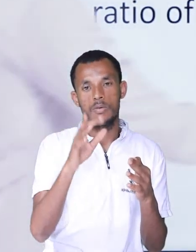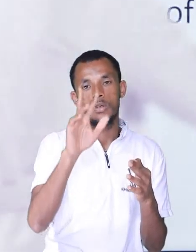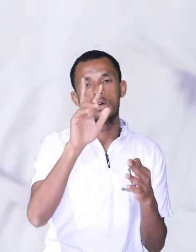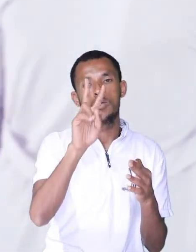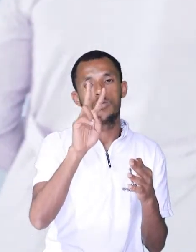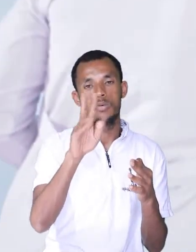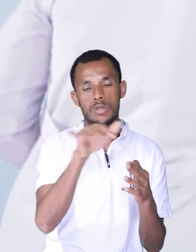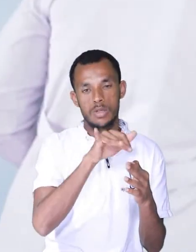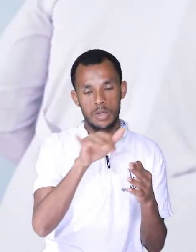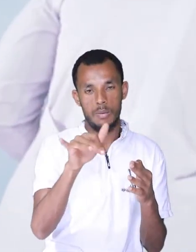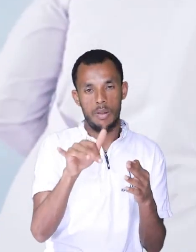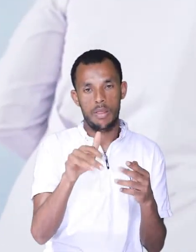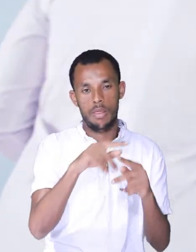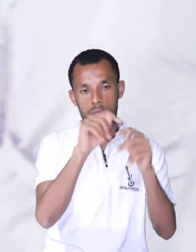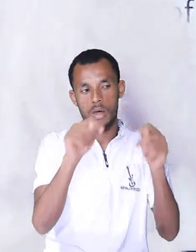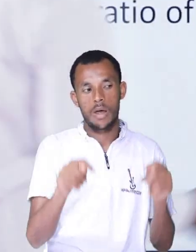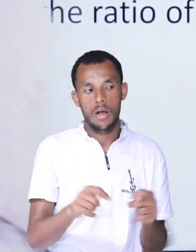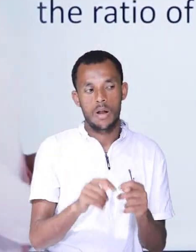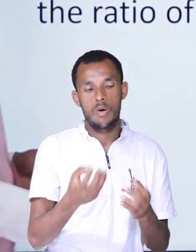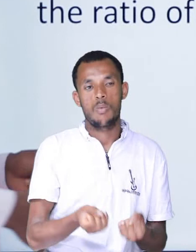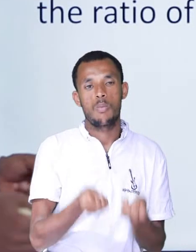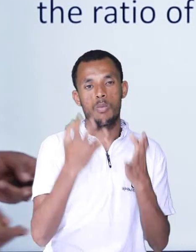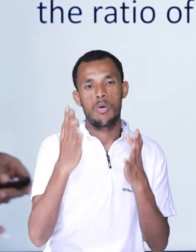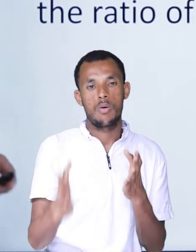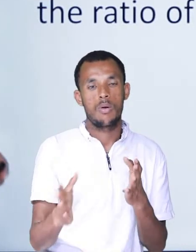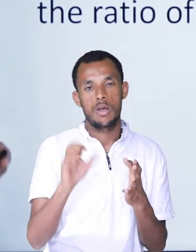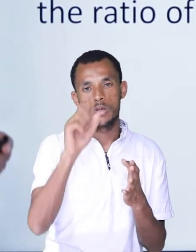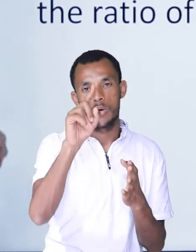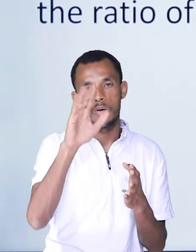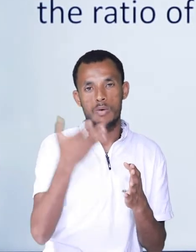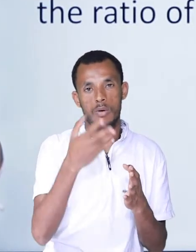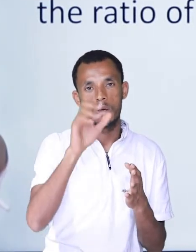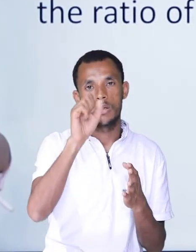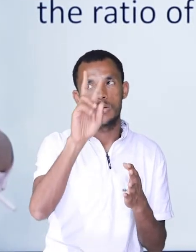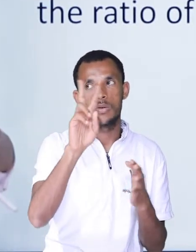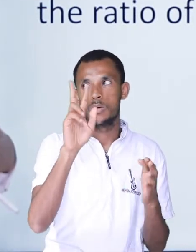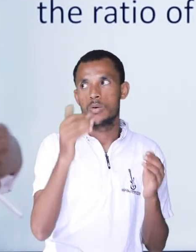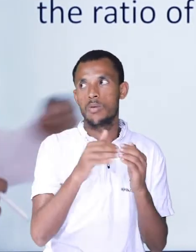triangle or polygon is S1 over S2 is equal to K,